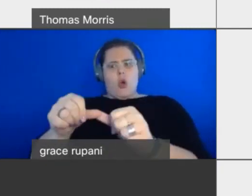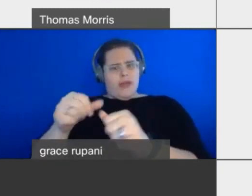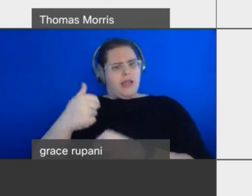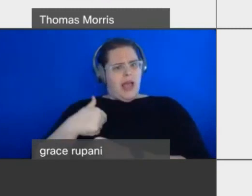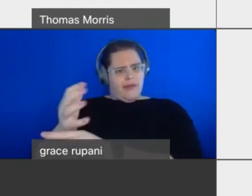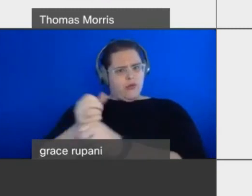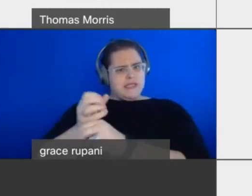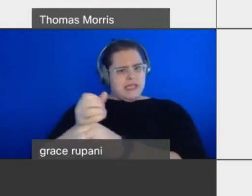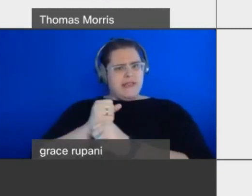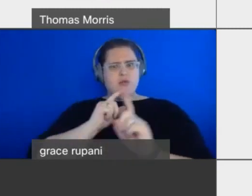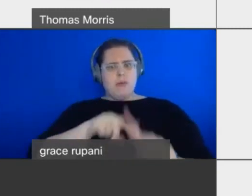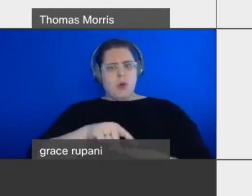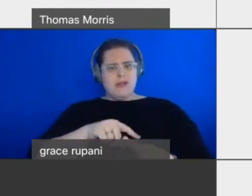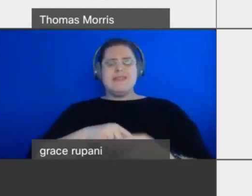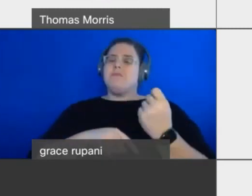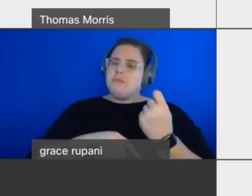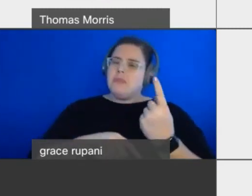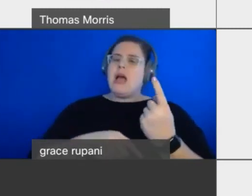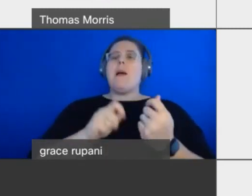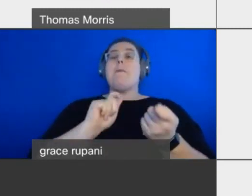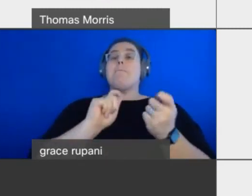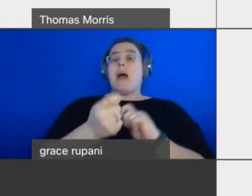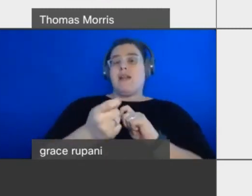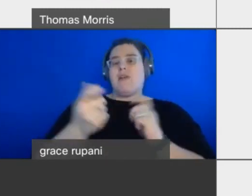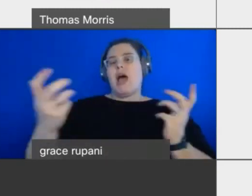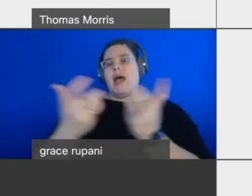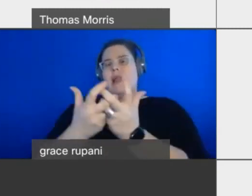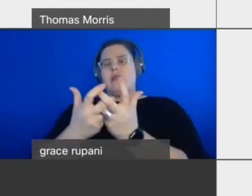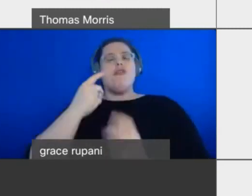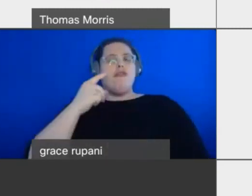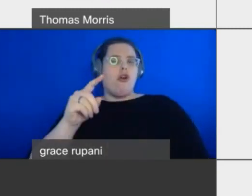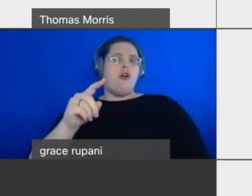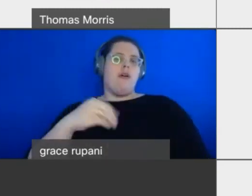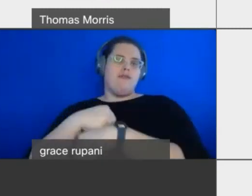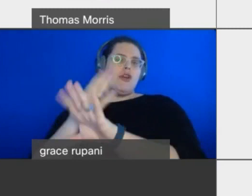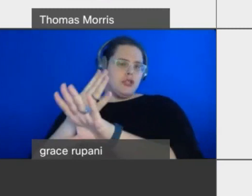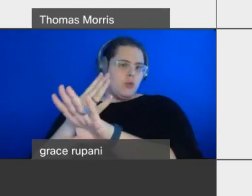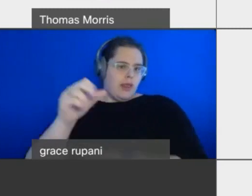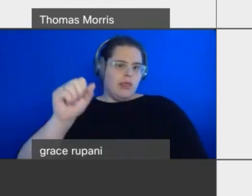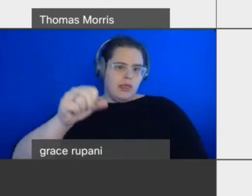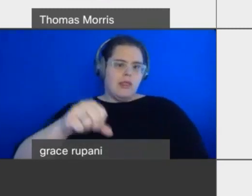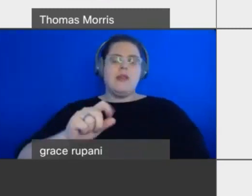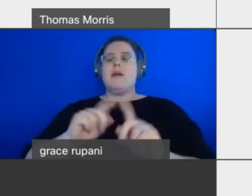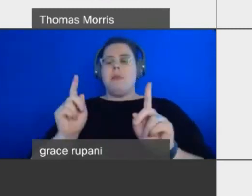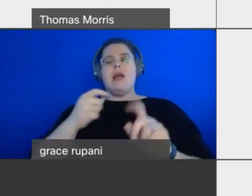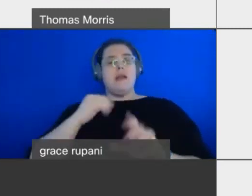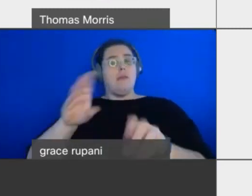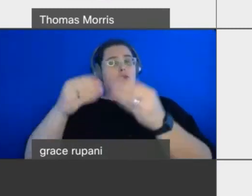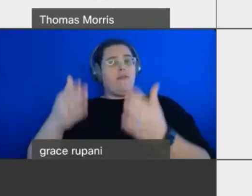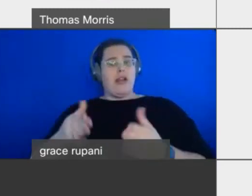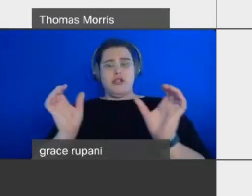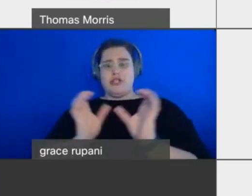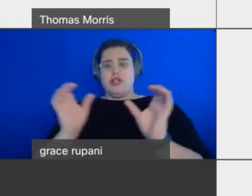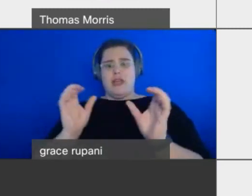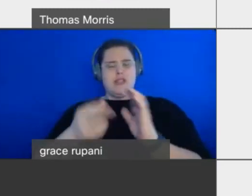PCR has been modified some so that it could be done. They resumed doing the provider certification reviews